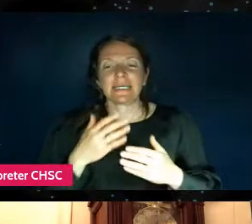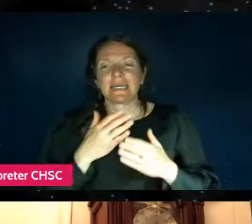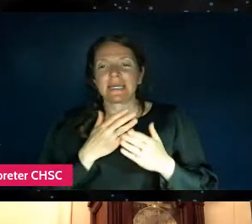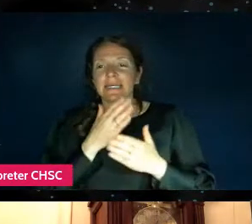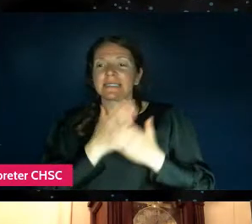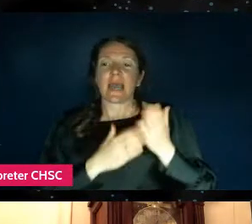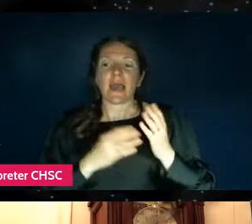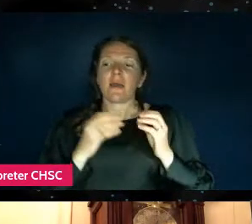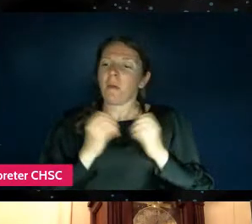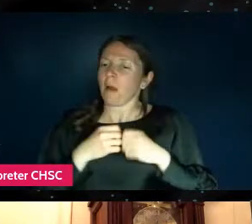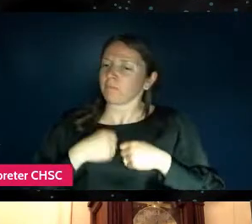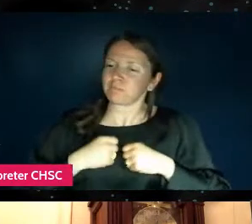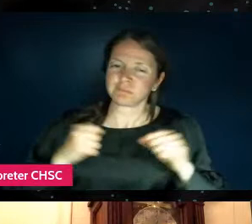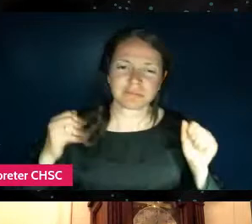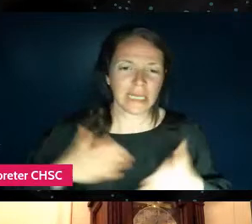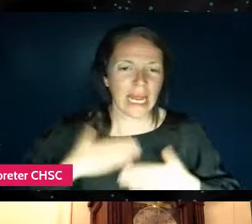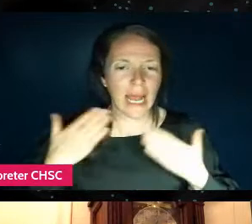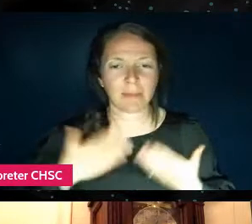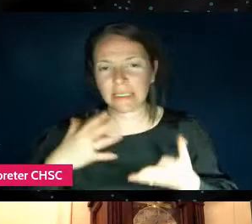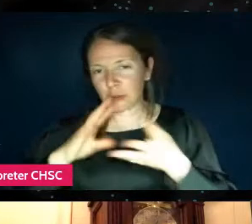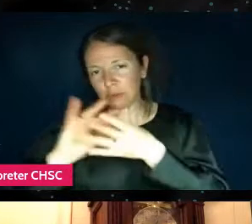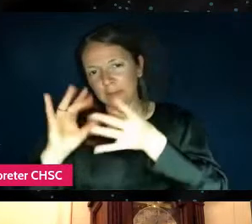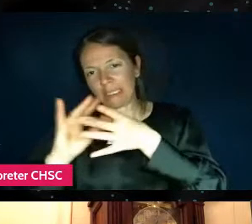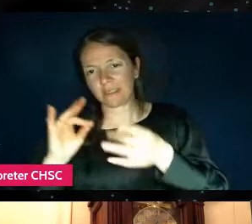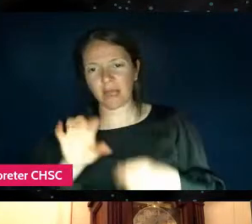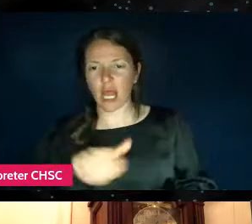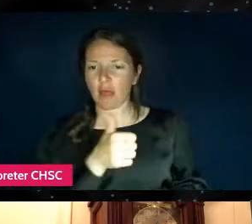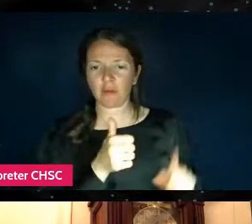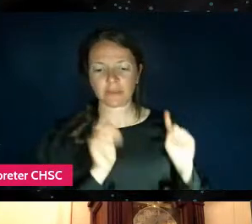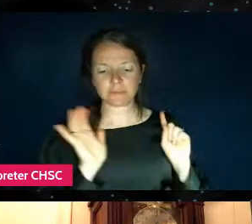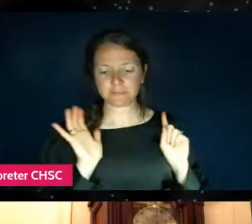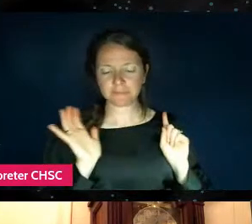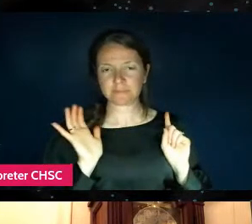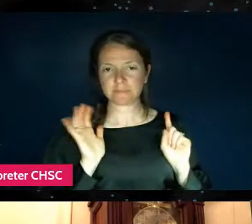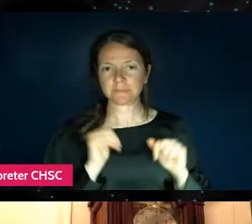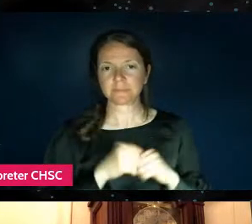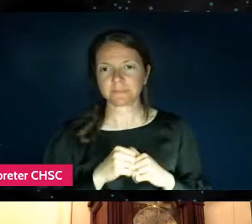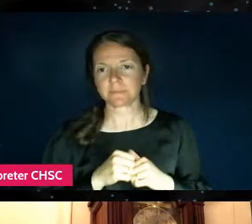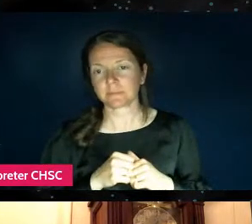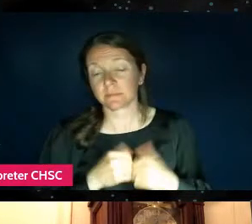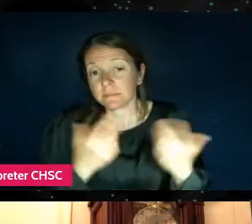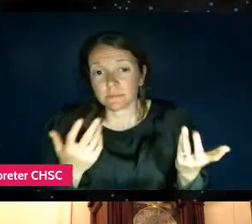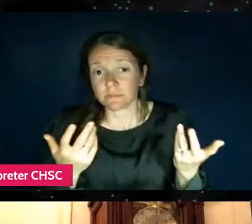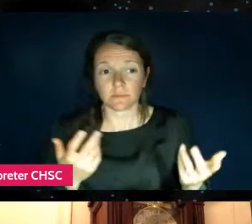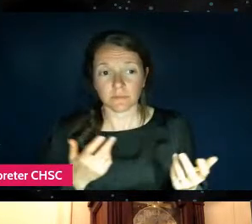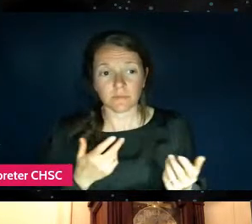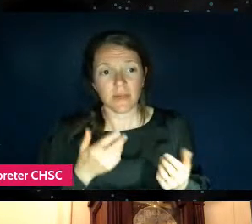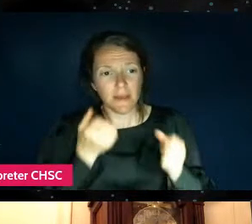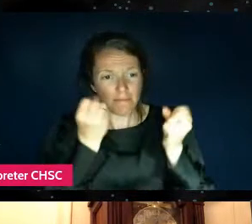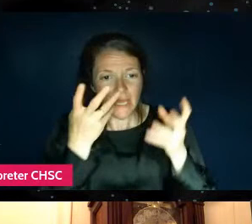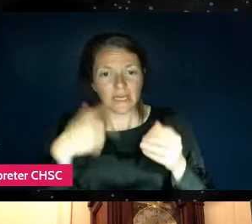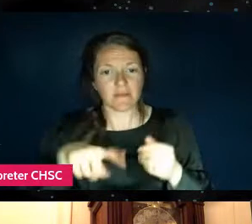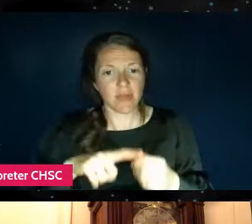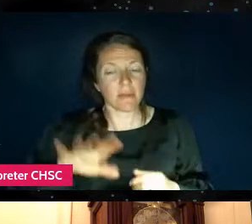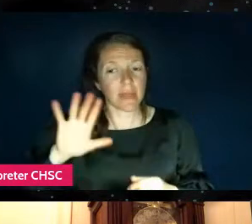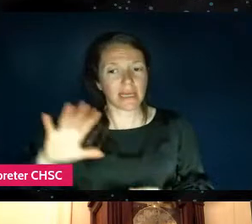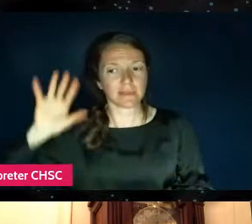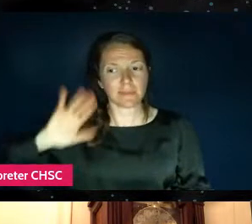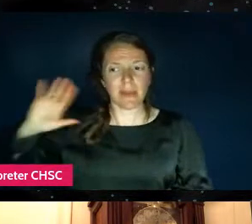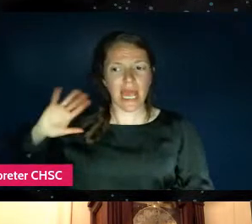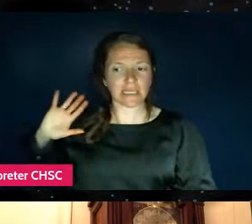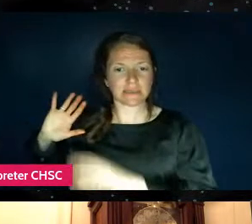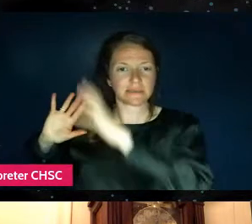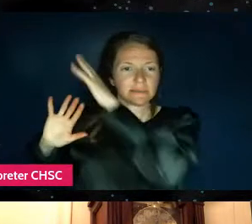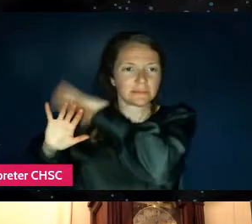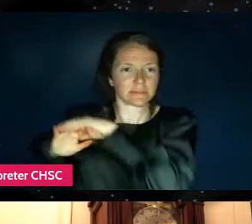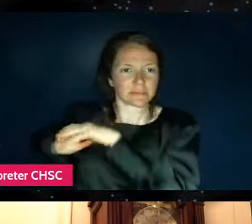than others. I think that, you know, this was something that a lot of them had packed away a long time ago,